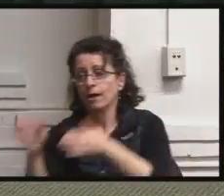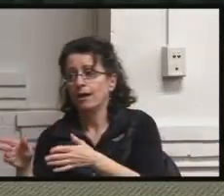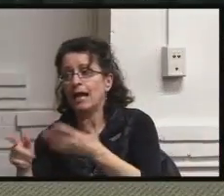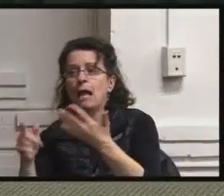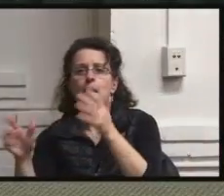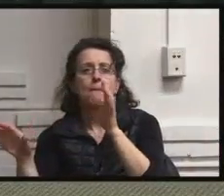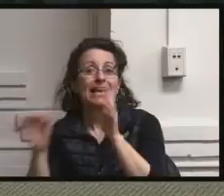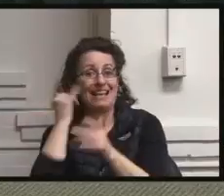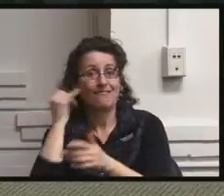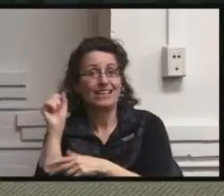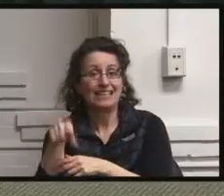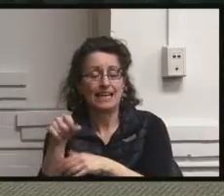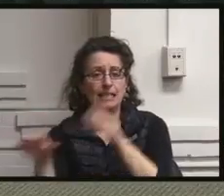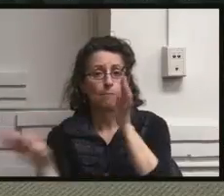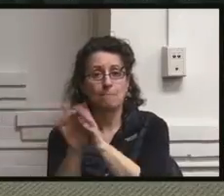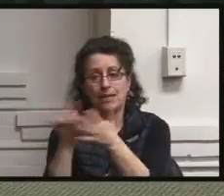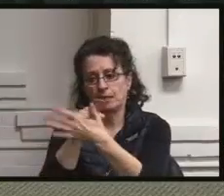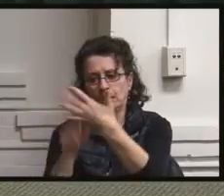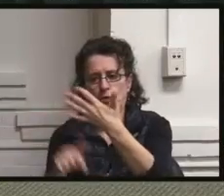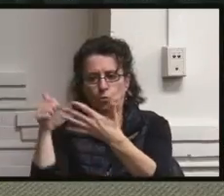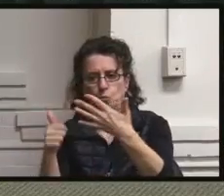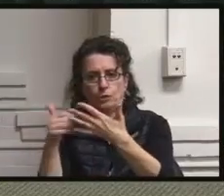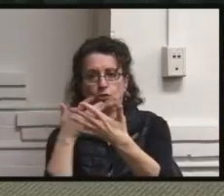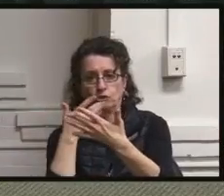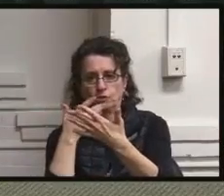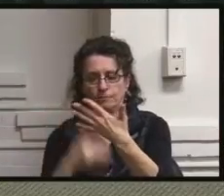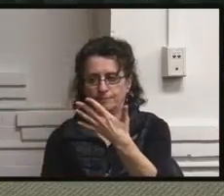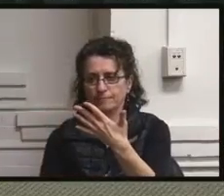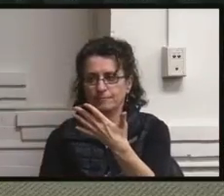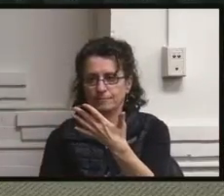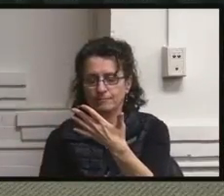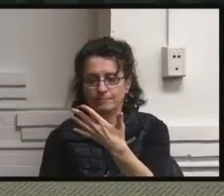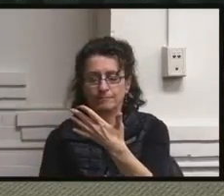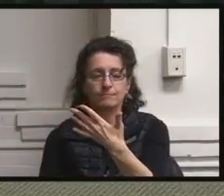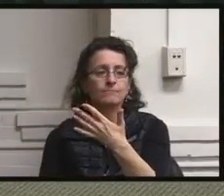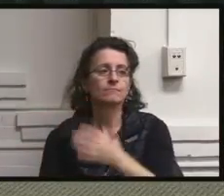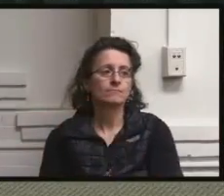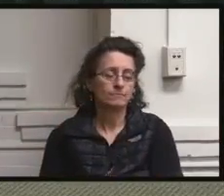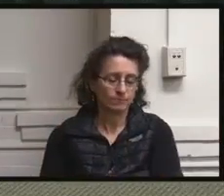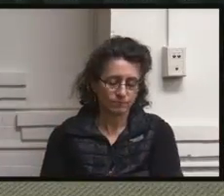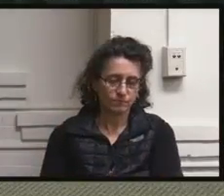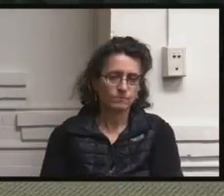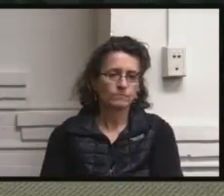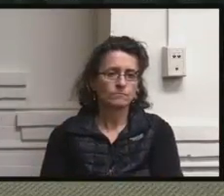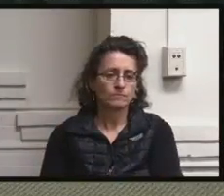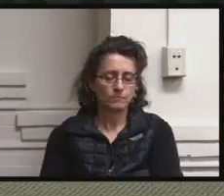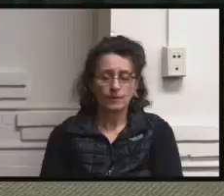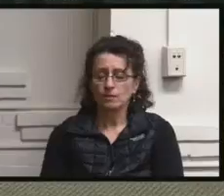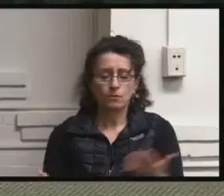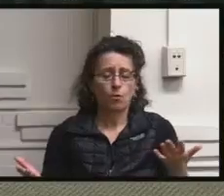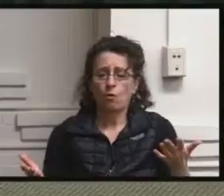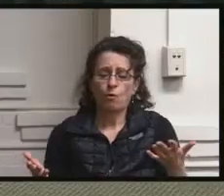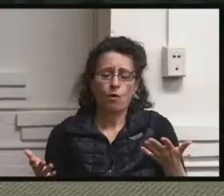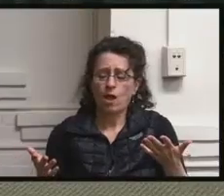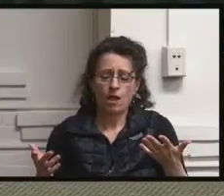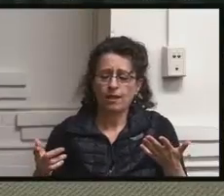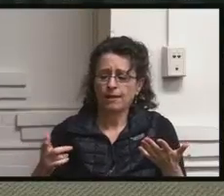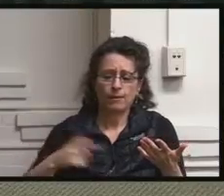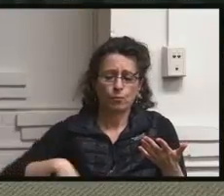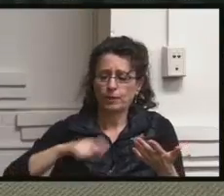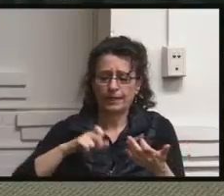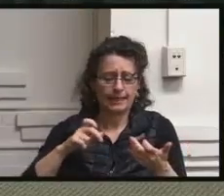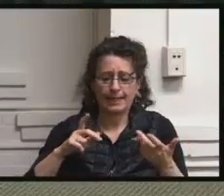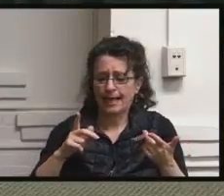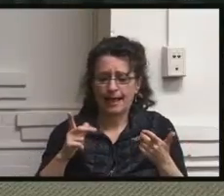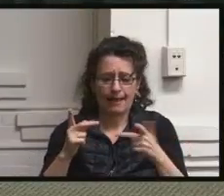which is if we choose a specific alternative through whatever mechanism the board chooses